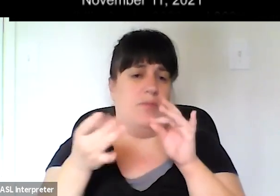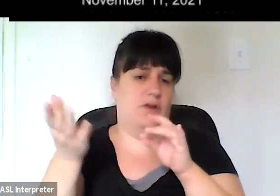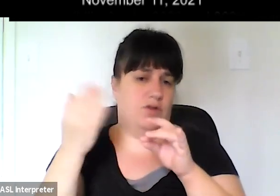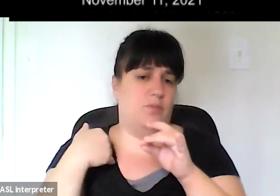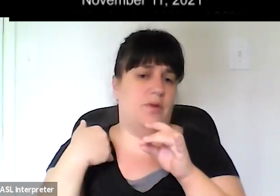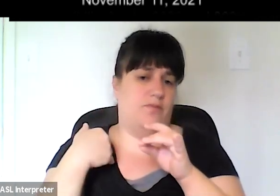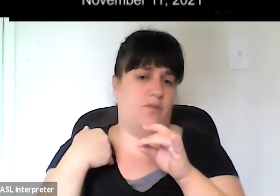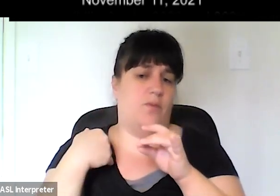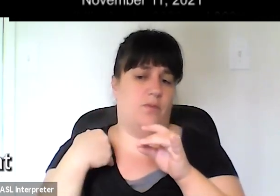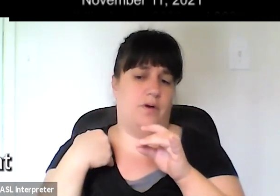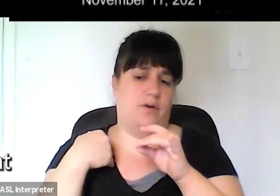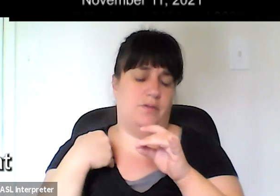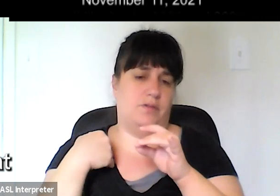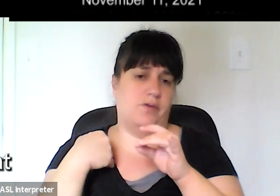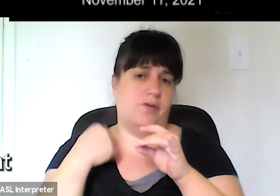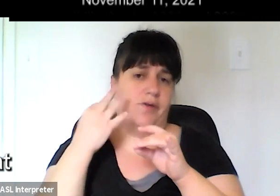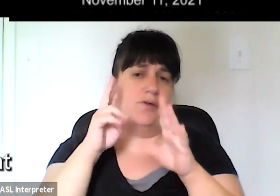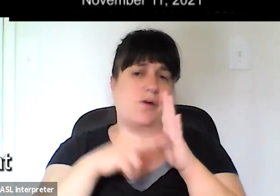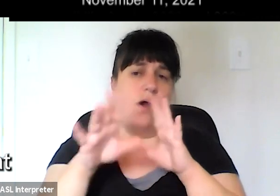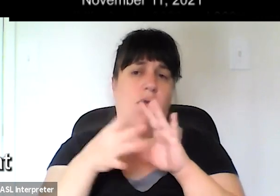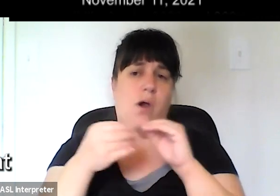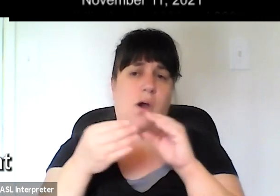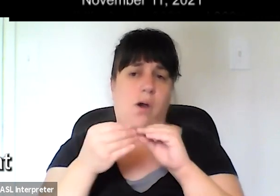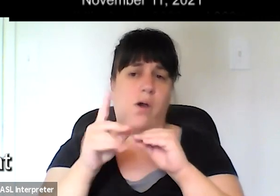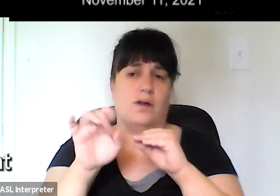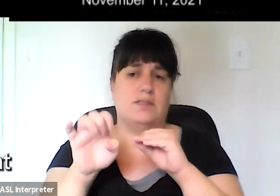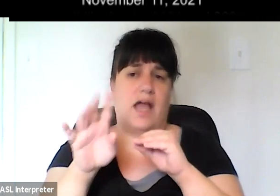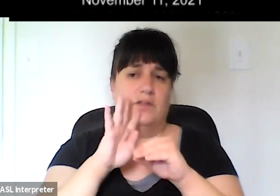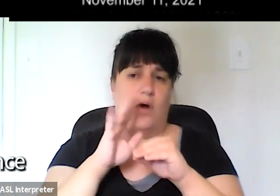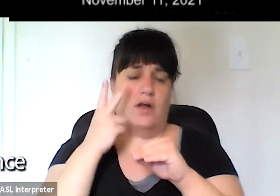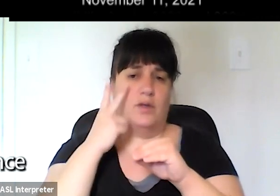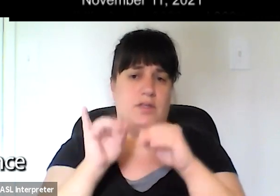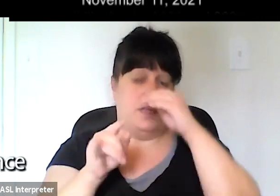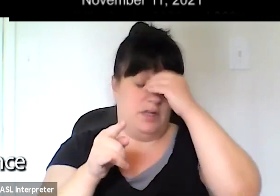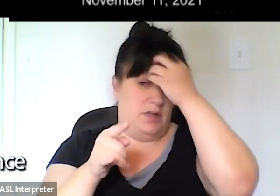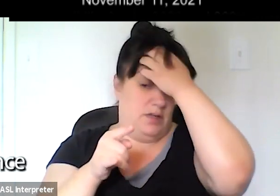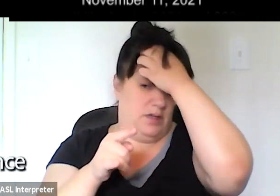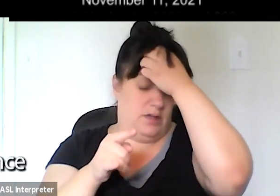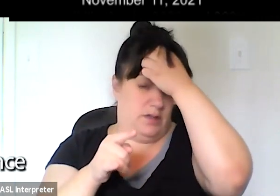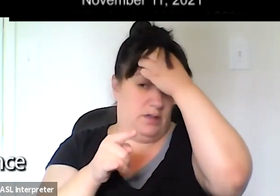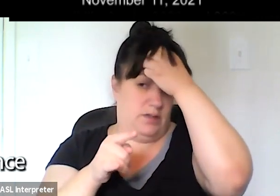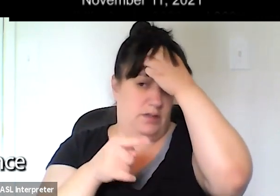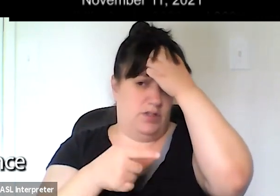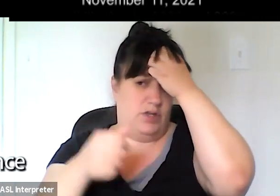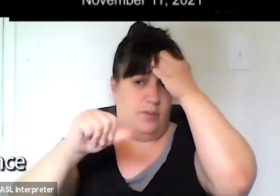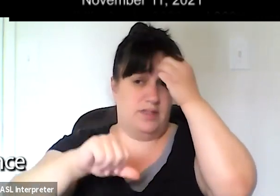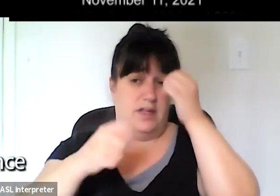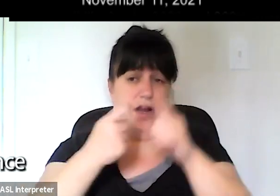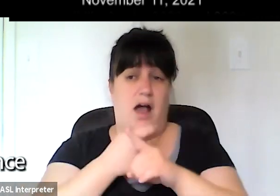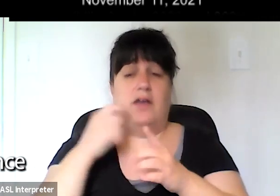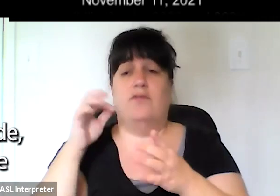presentation. If you go and read her story or her TED Talk, you would see that she was denied from